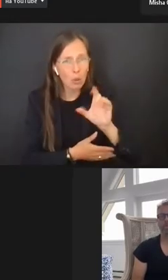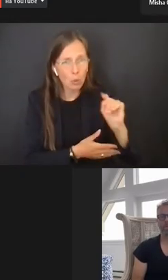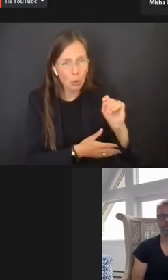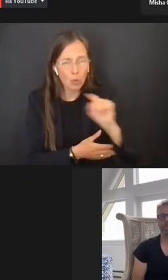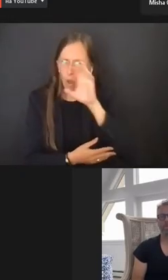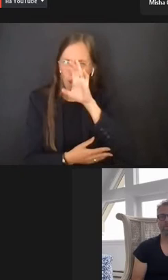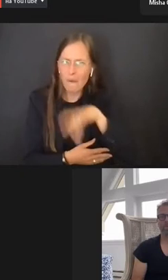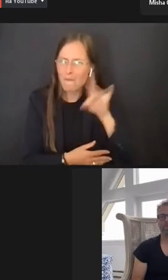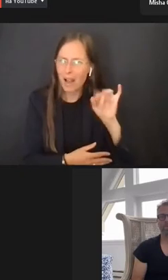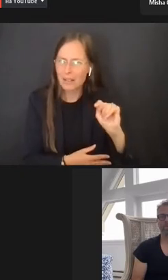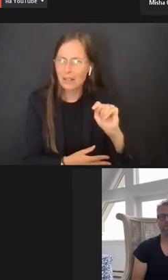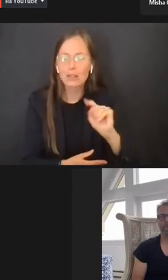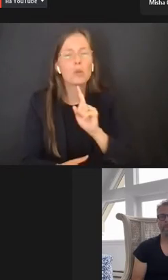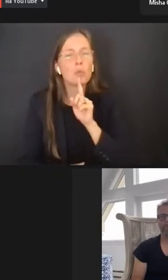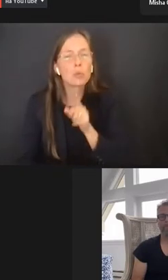it. It's a really